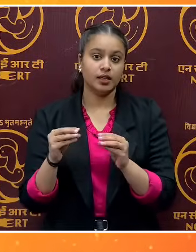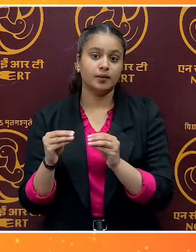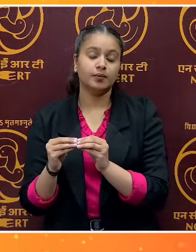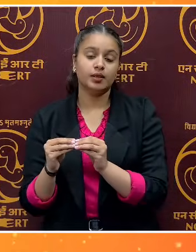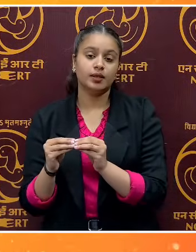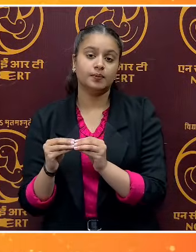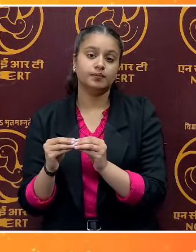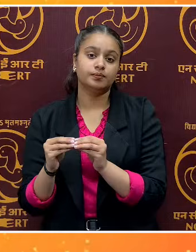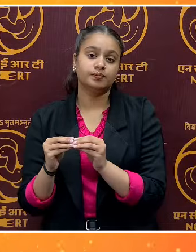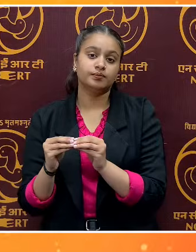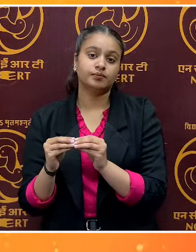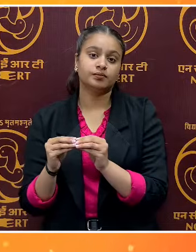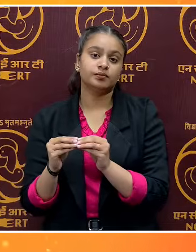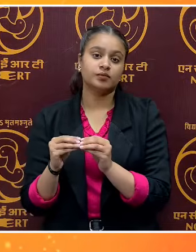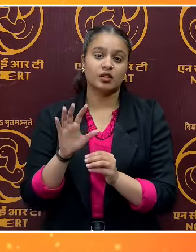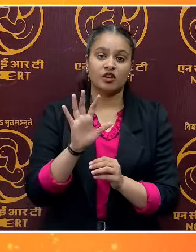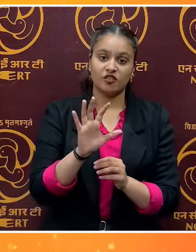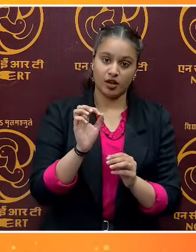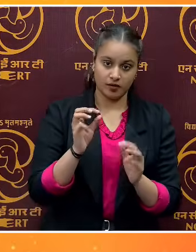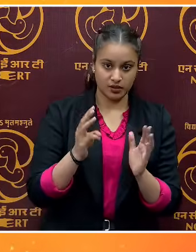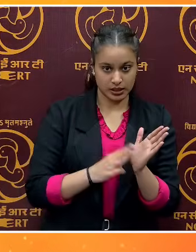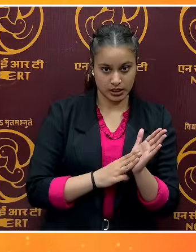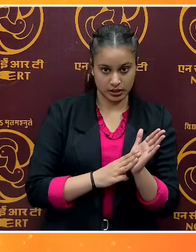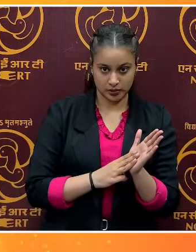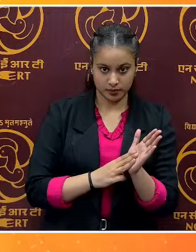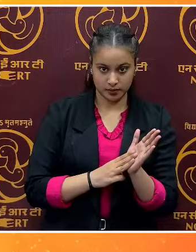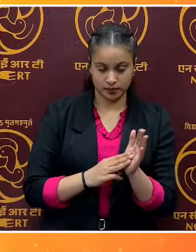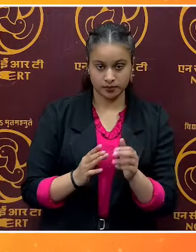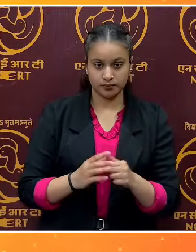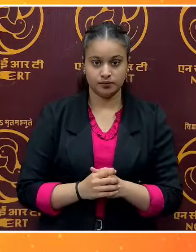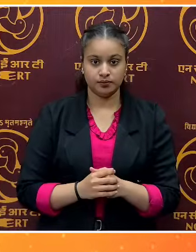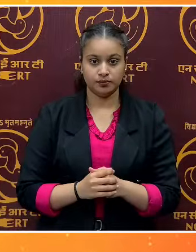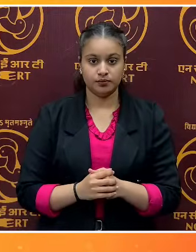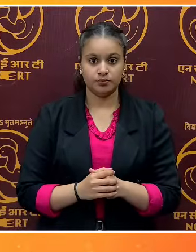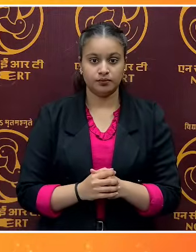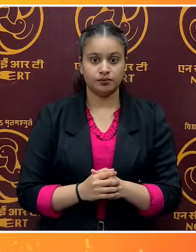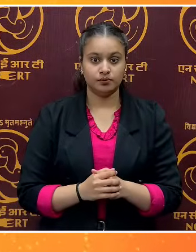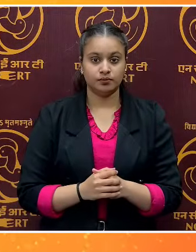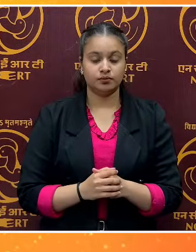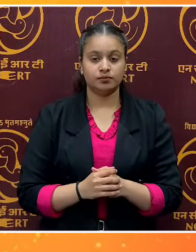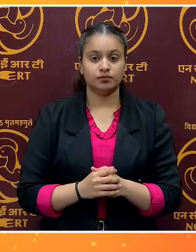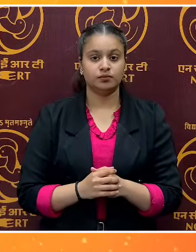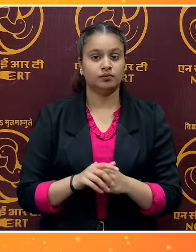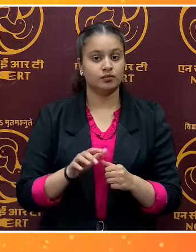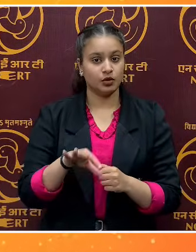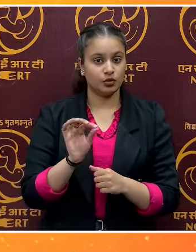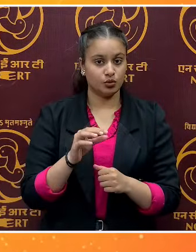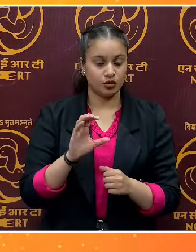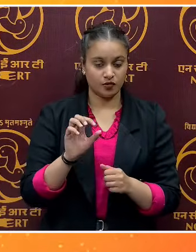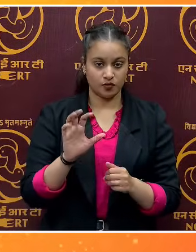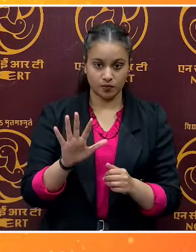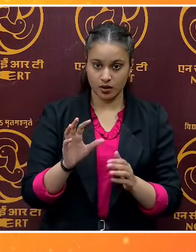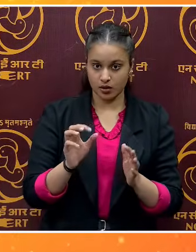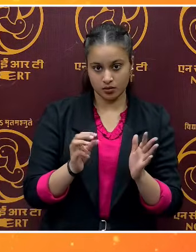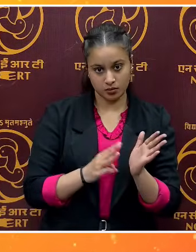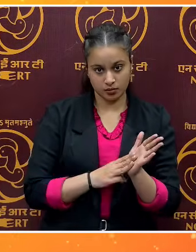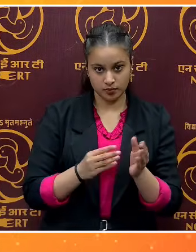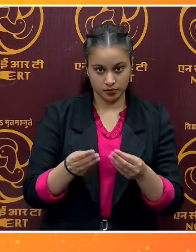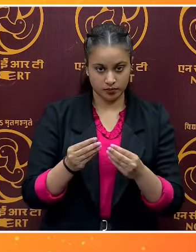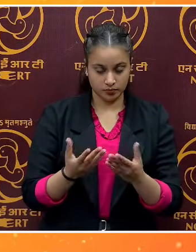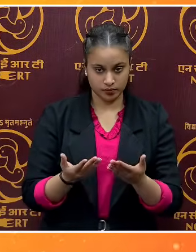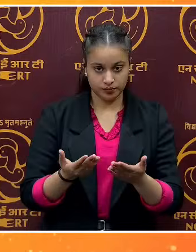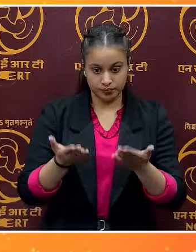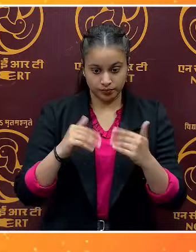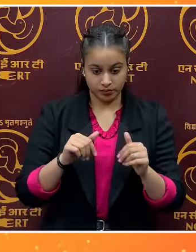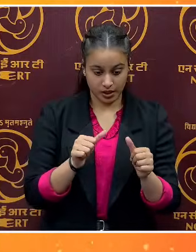of length 5 centimeters. So, let me take this as 5 centimeters.